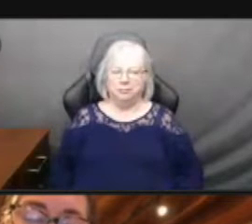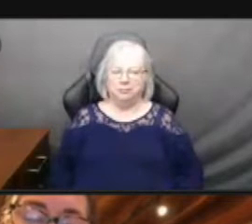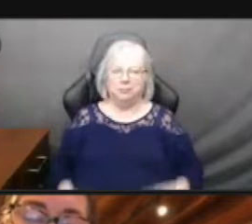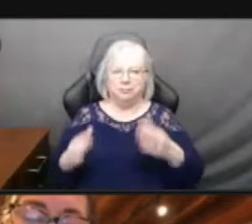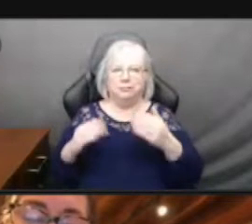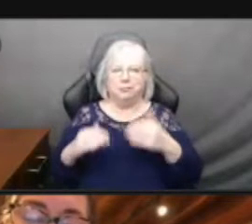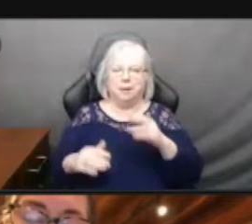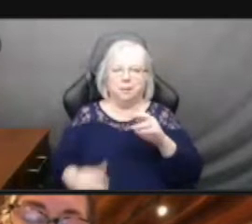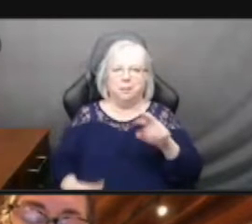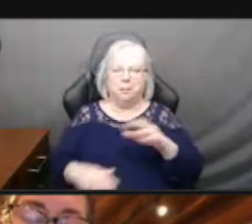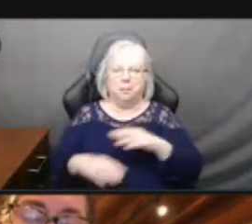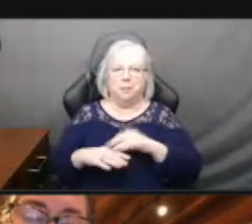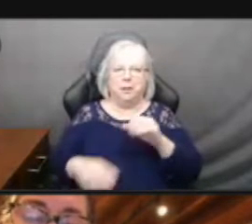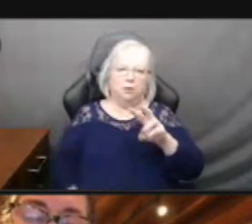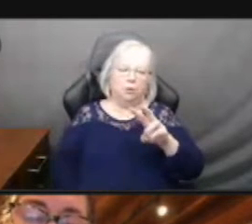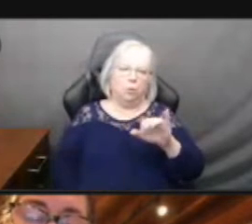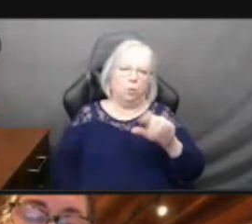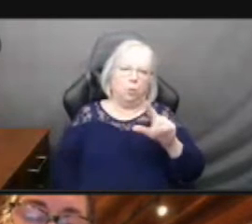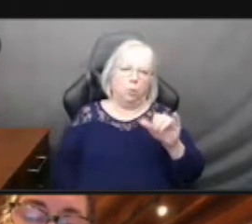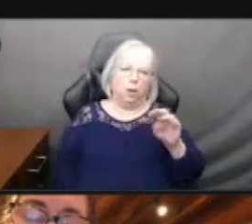Mr. William Hanson, Jr.